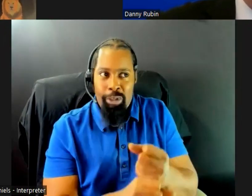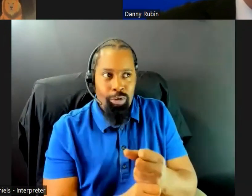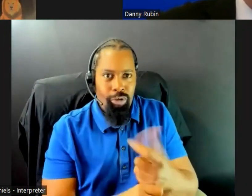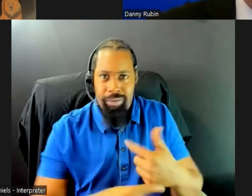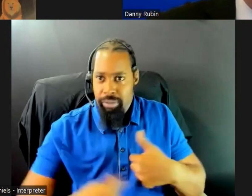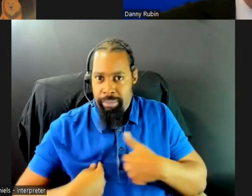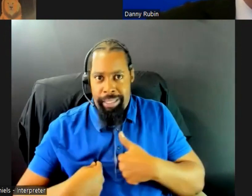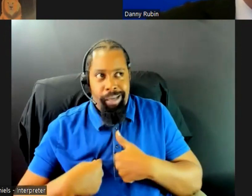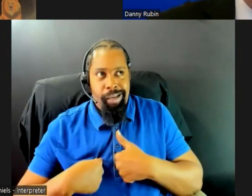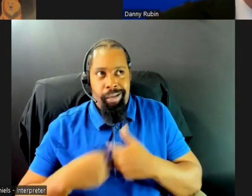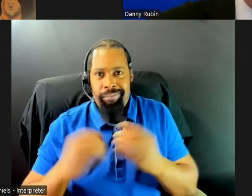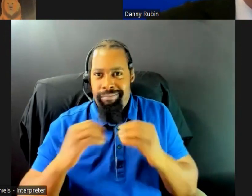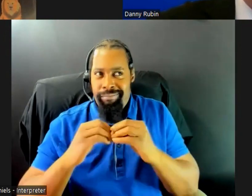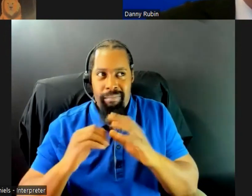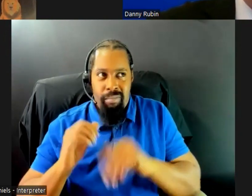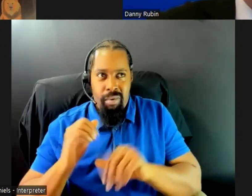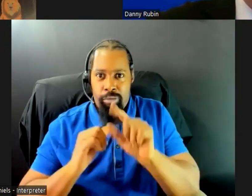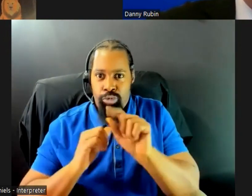20.